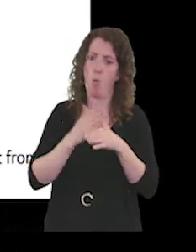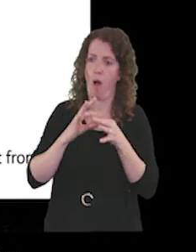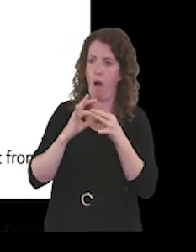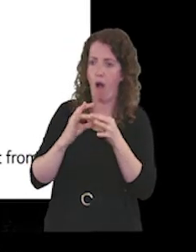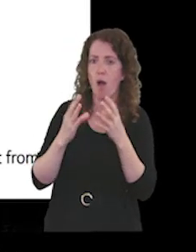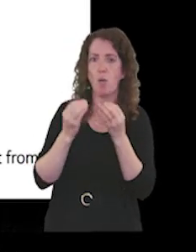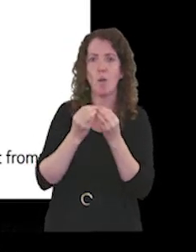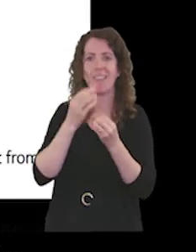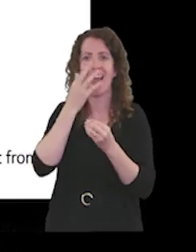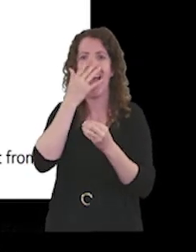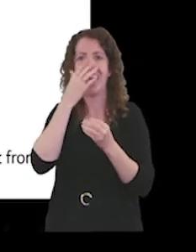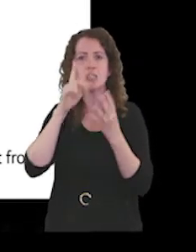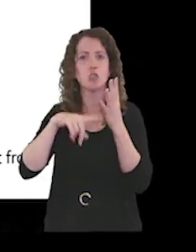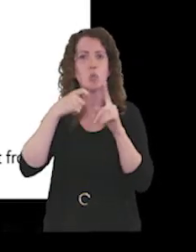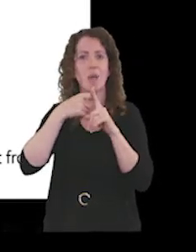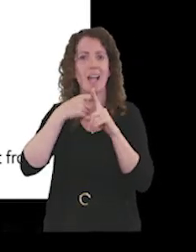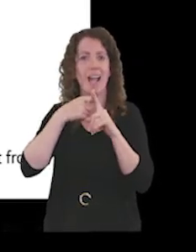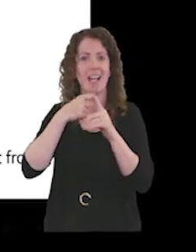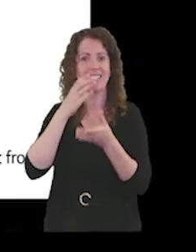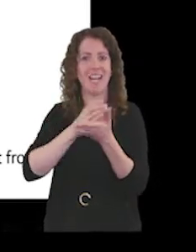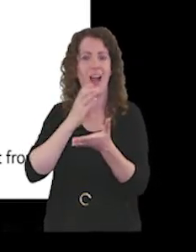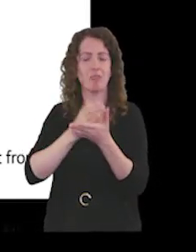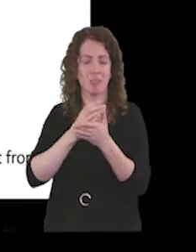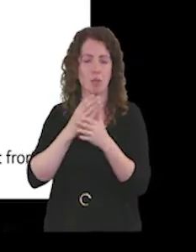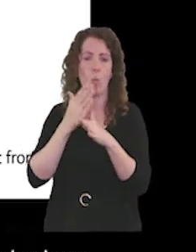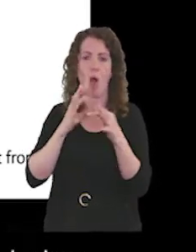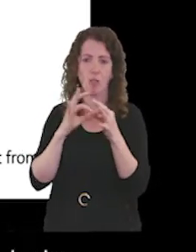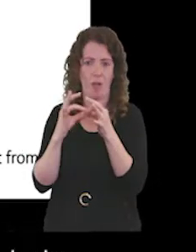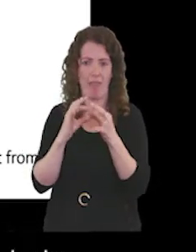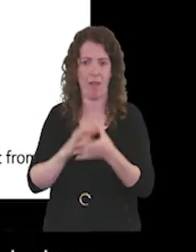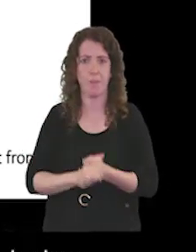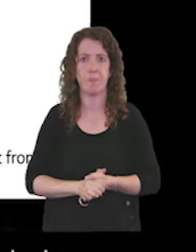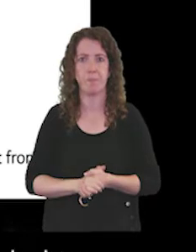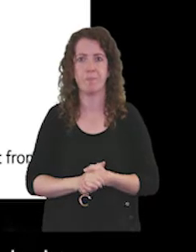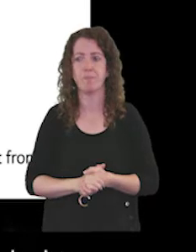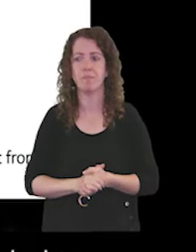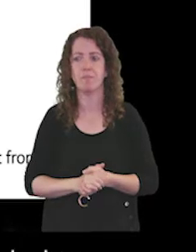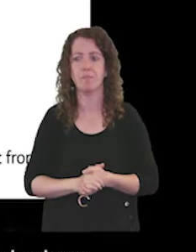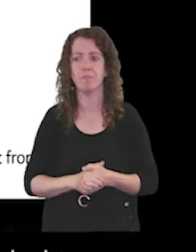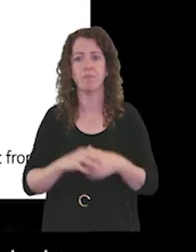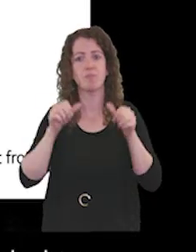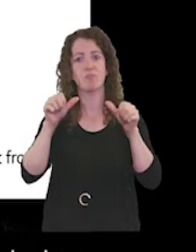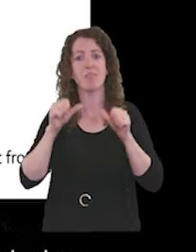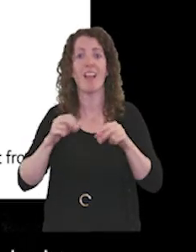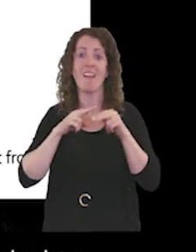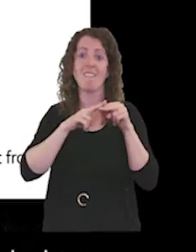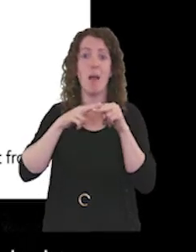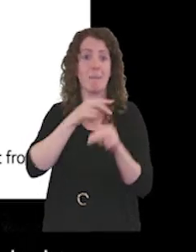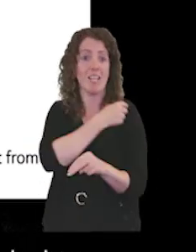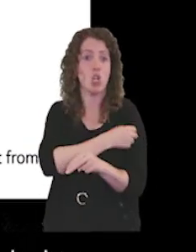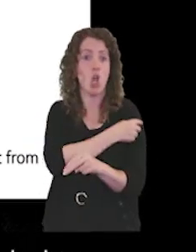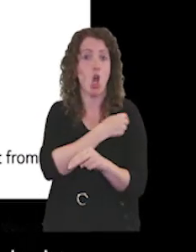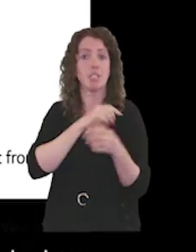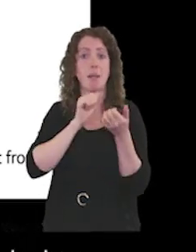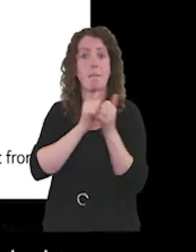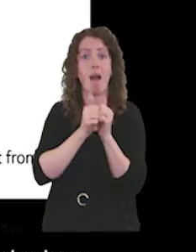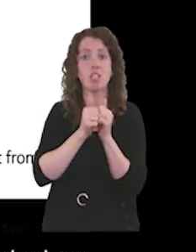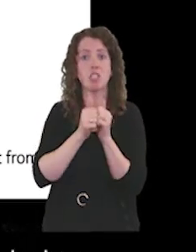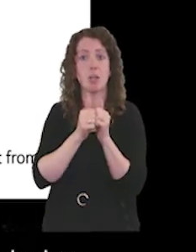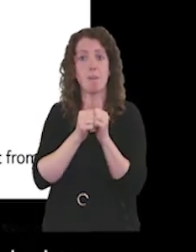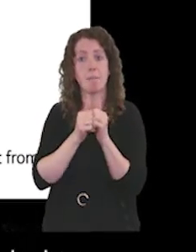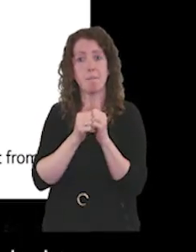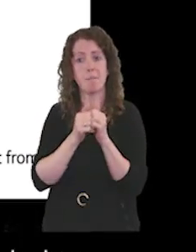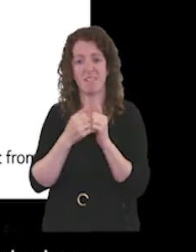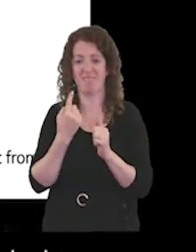Age UK charity. Our family nurse partnership is a home